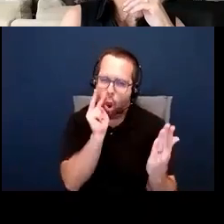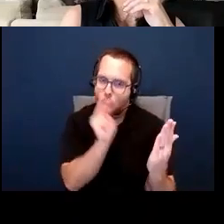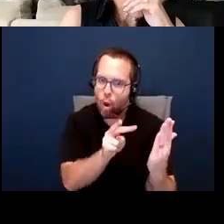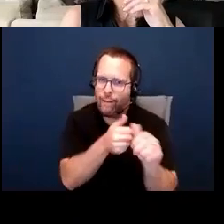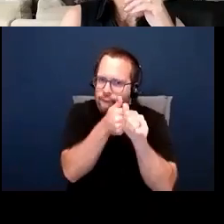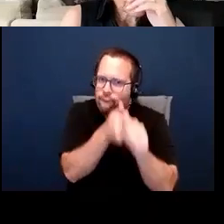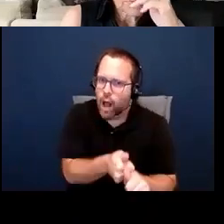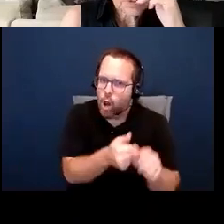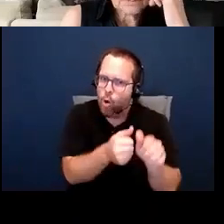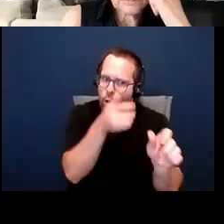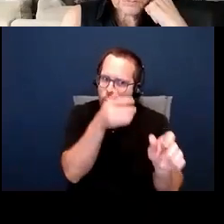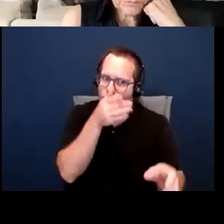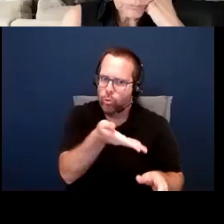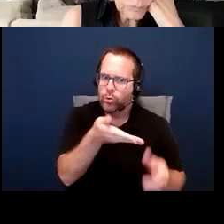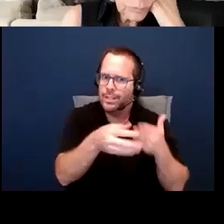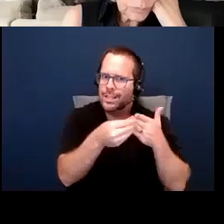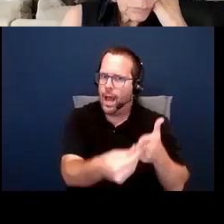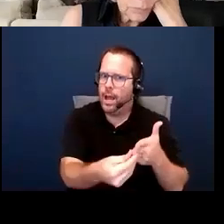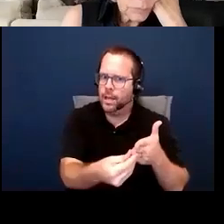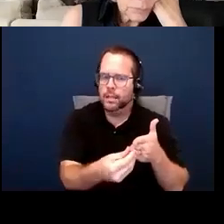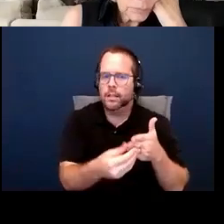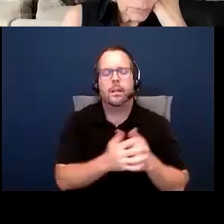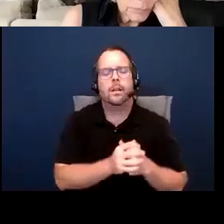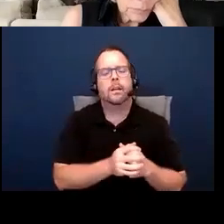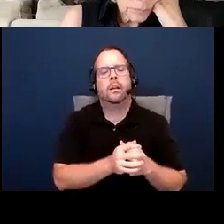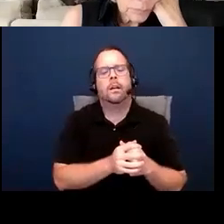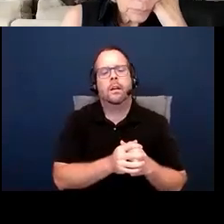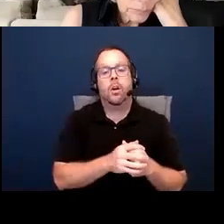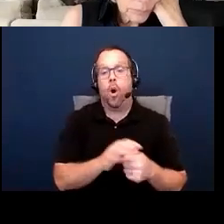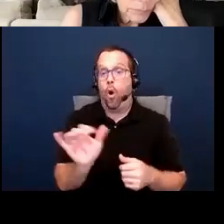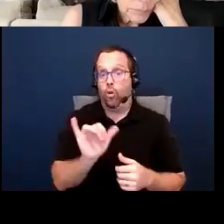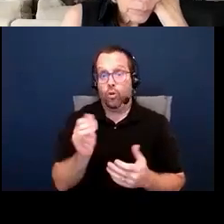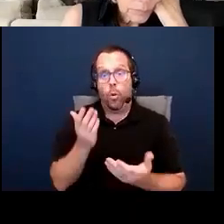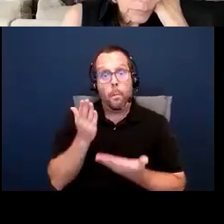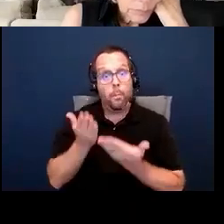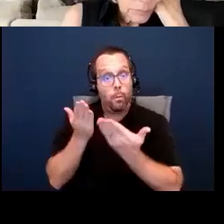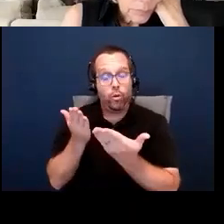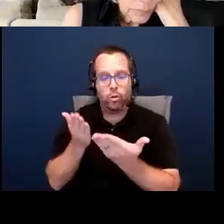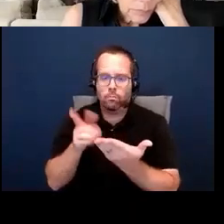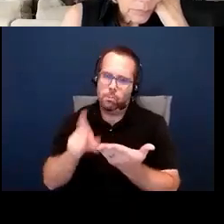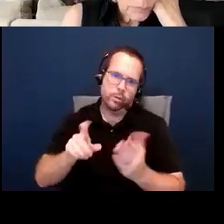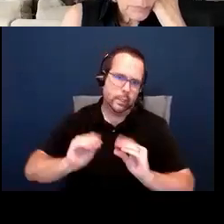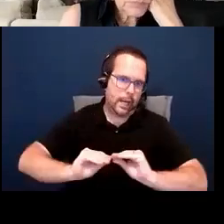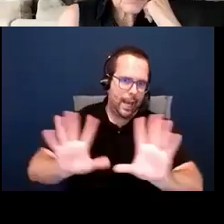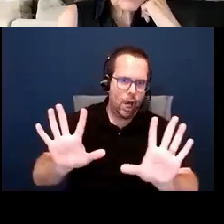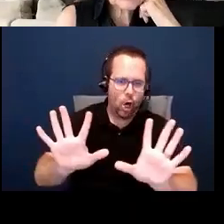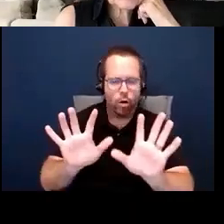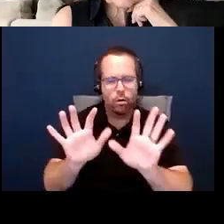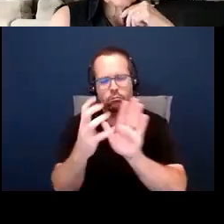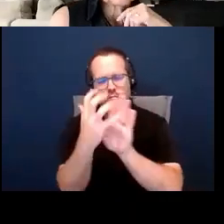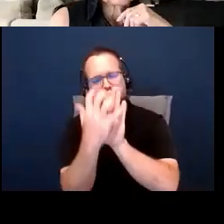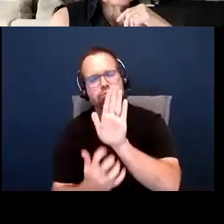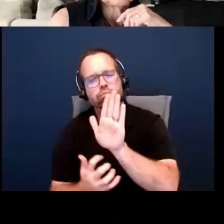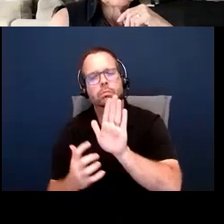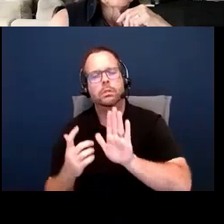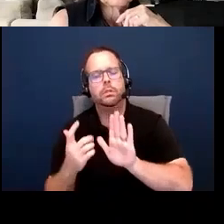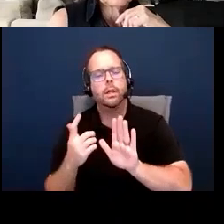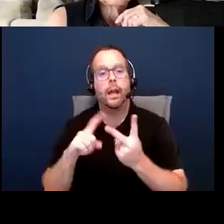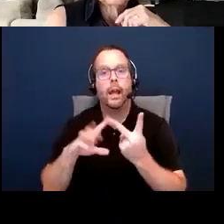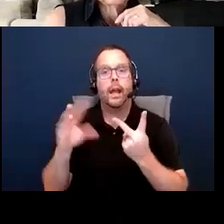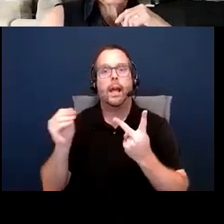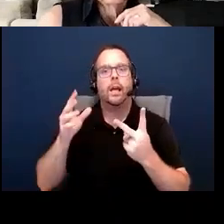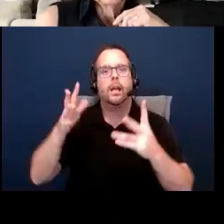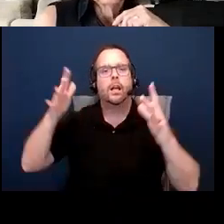guidelines. And also that the proposals that are clear and concise. There are